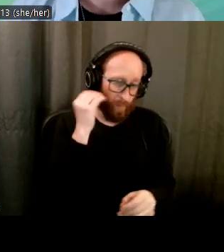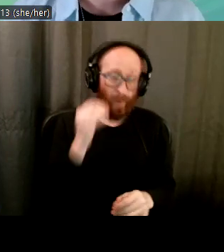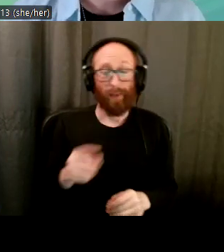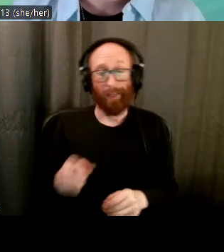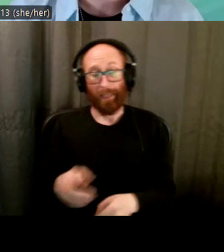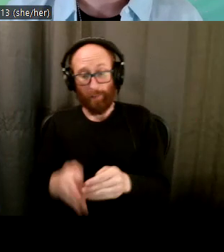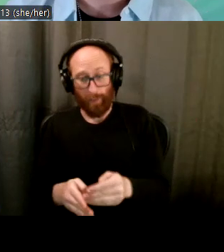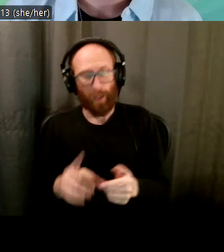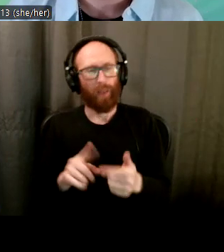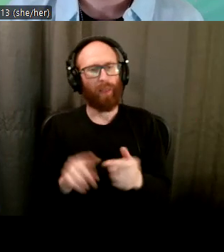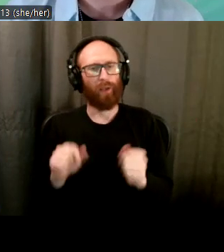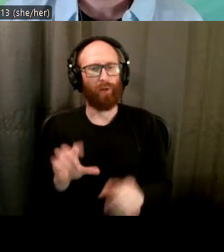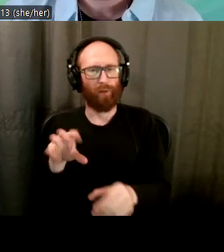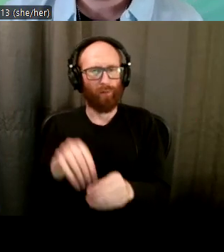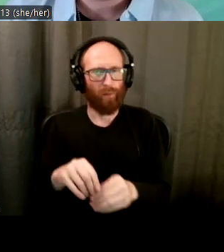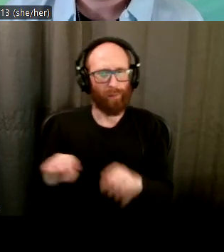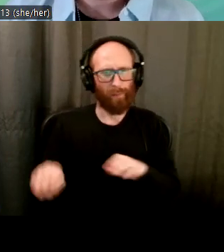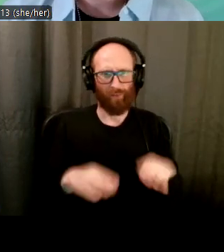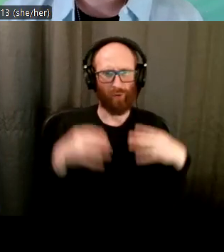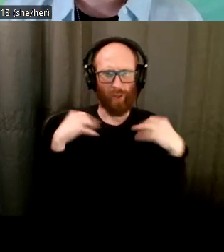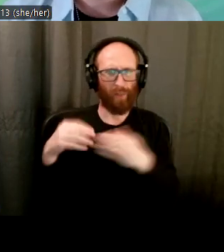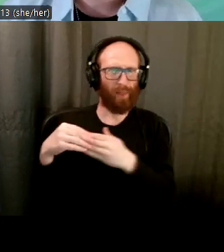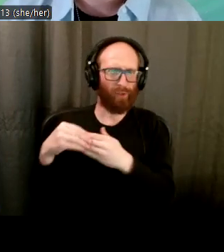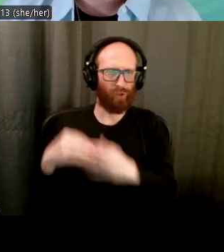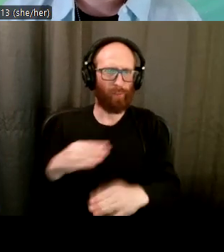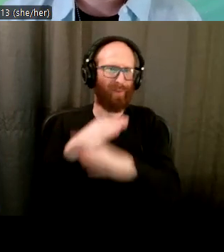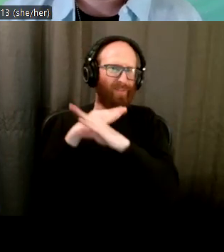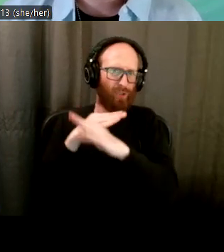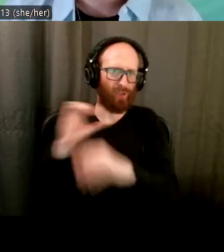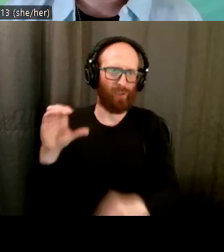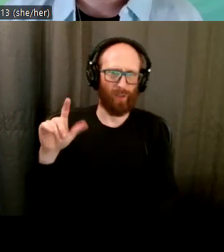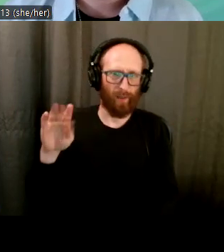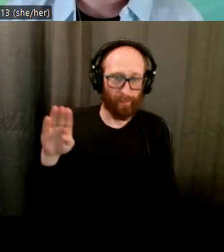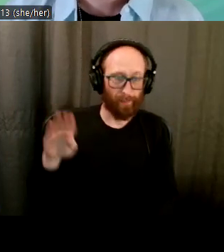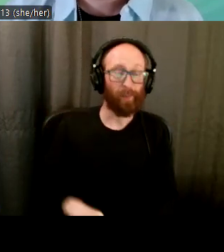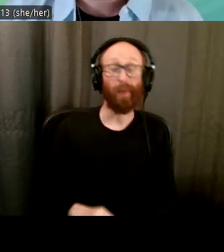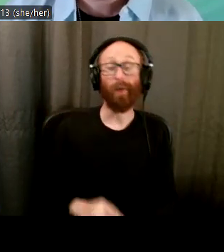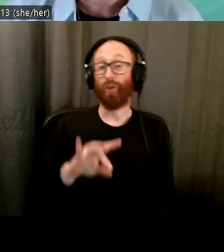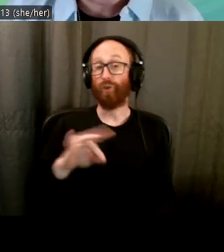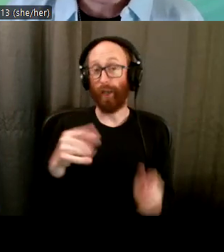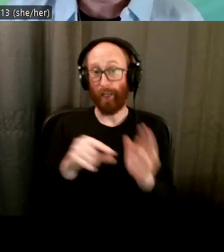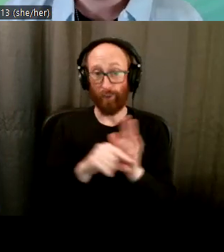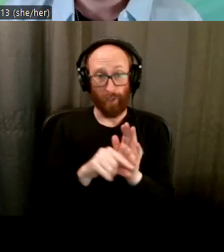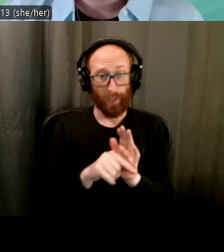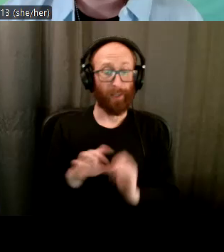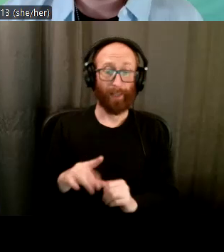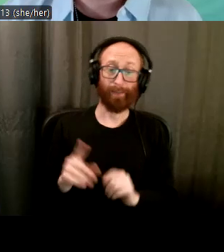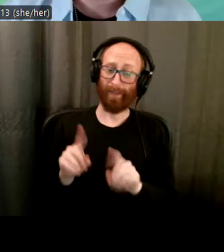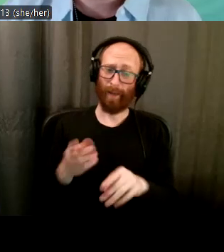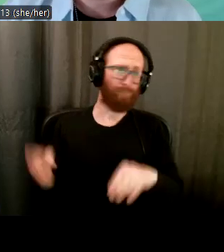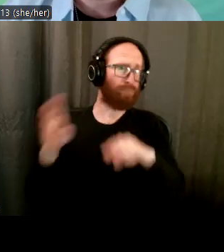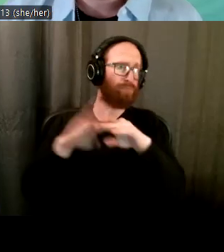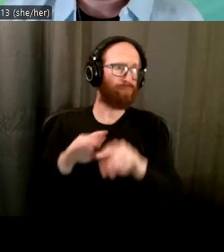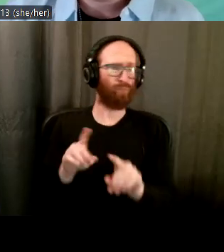Health Leadership Prevention Club. So in eighth grade, he had regular attendance,